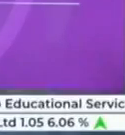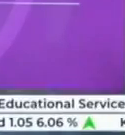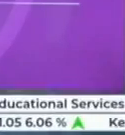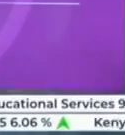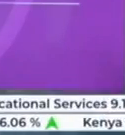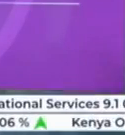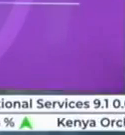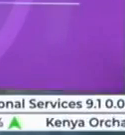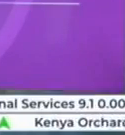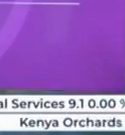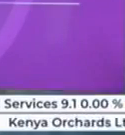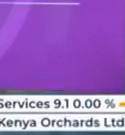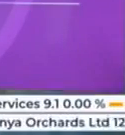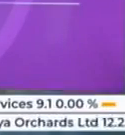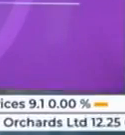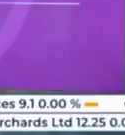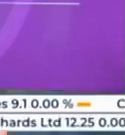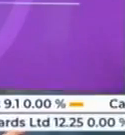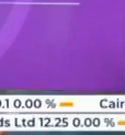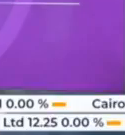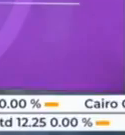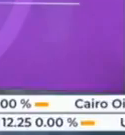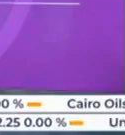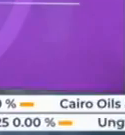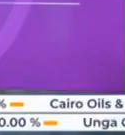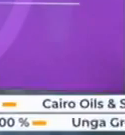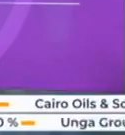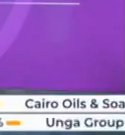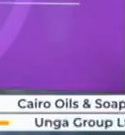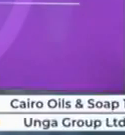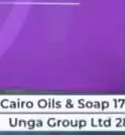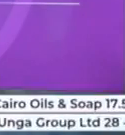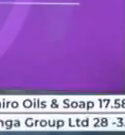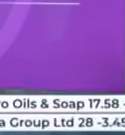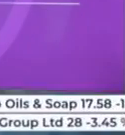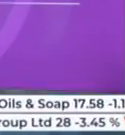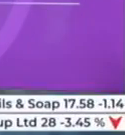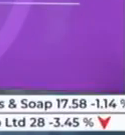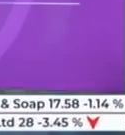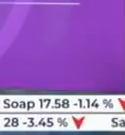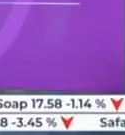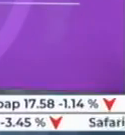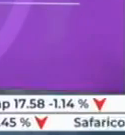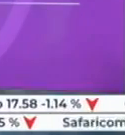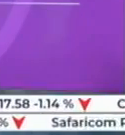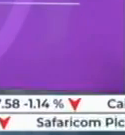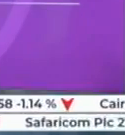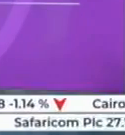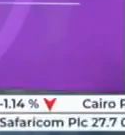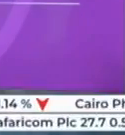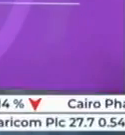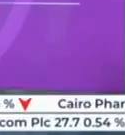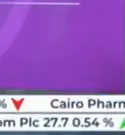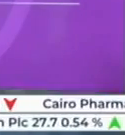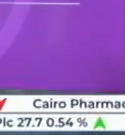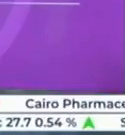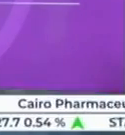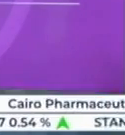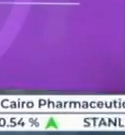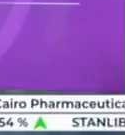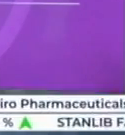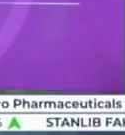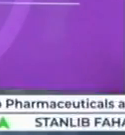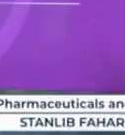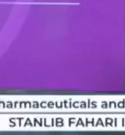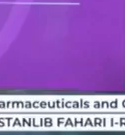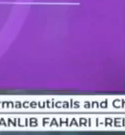Welcome back to SOKO. Now, we have shared with you a couple of products that you may be interested in, and we're hoping that you're making the calls, you're sending in the